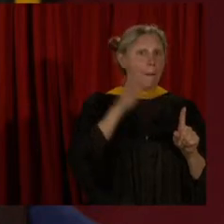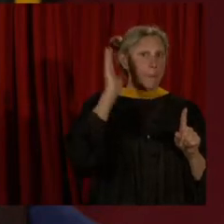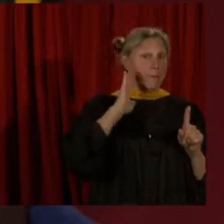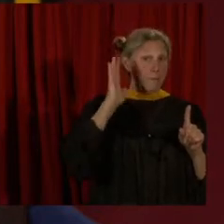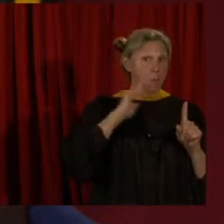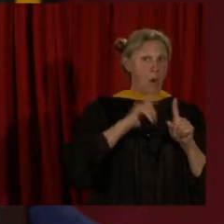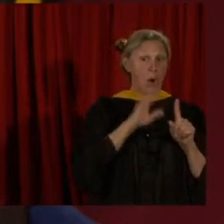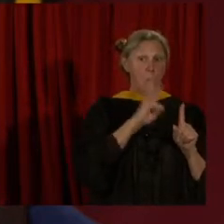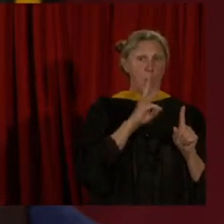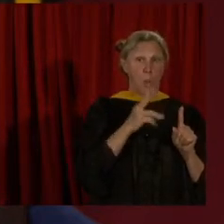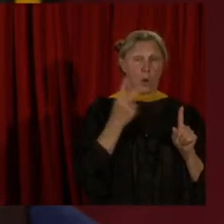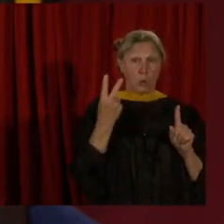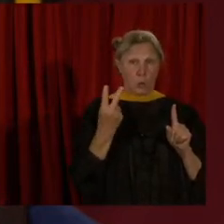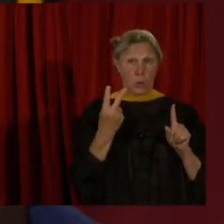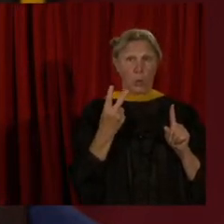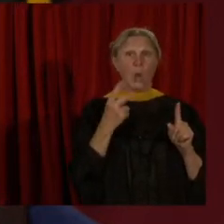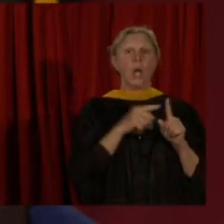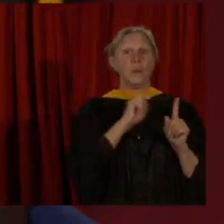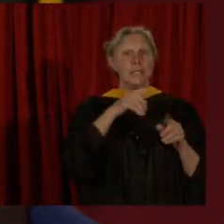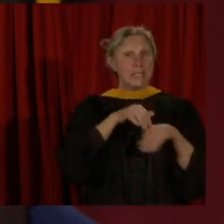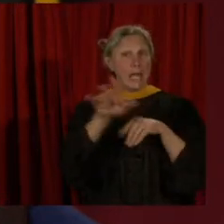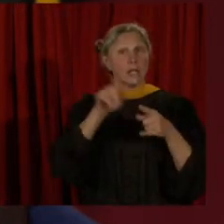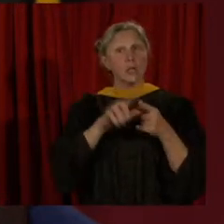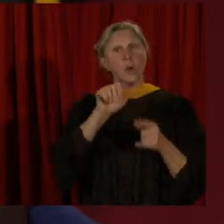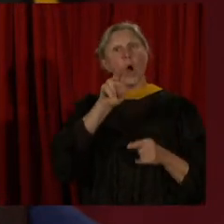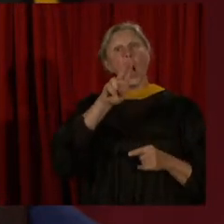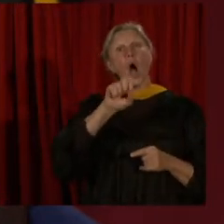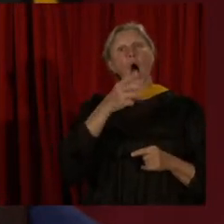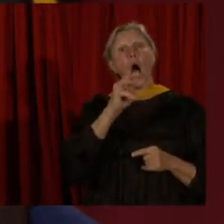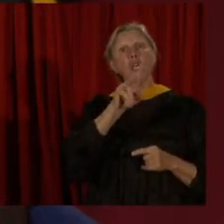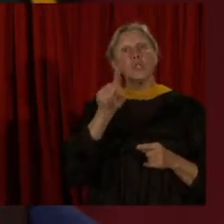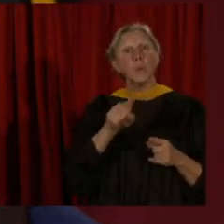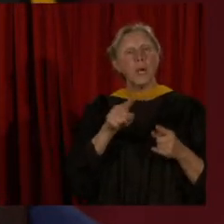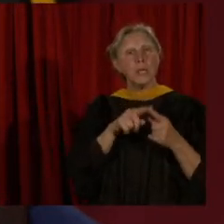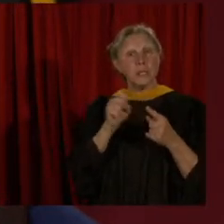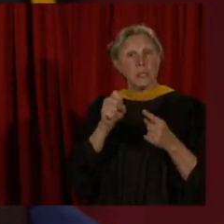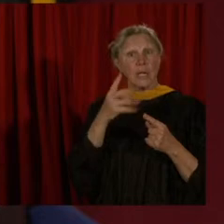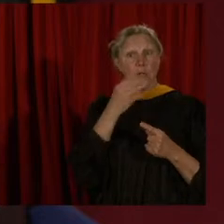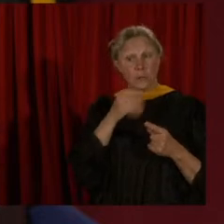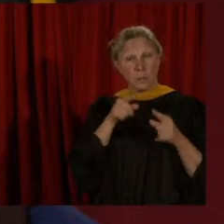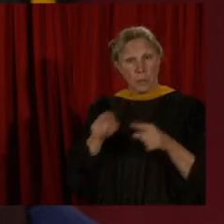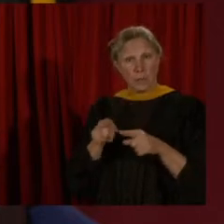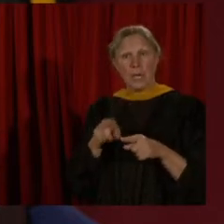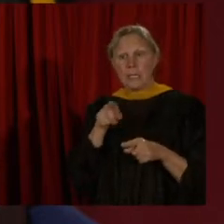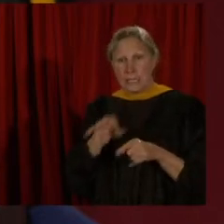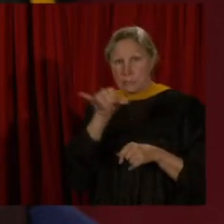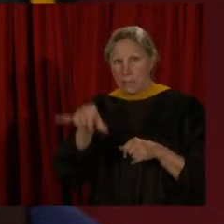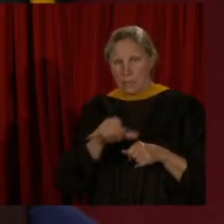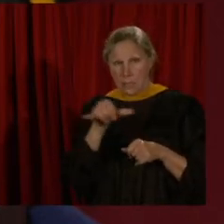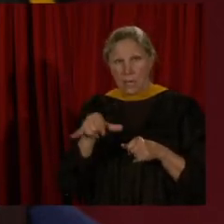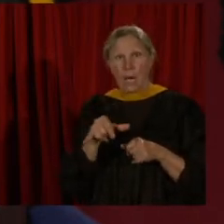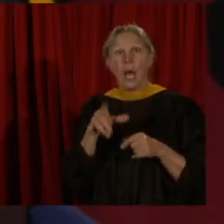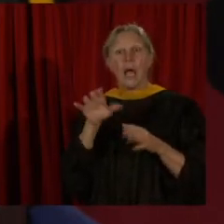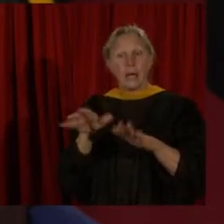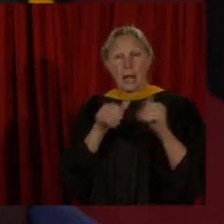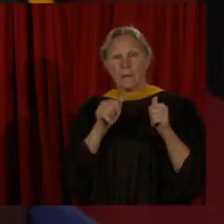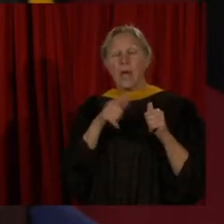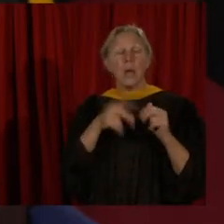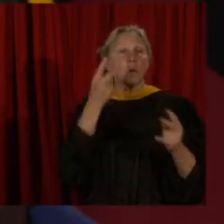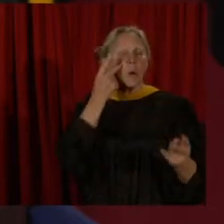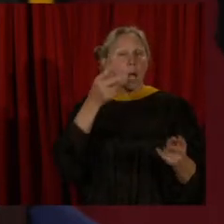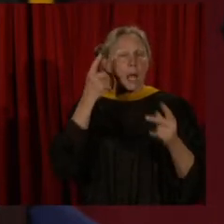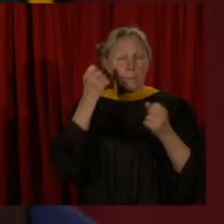to Auschwitz at the age of 16. Dr. Eger spent decades dealing with flashbacks